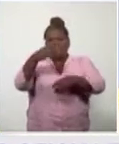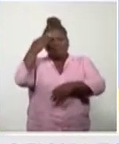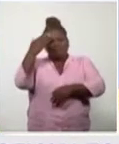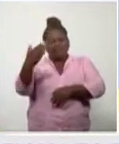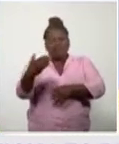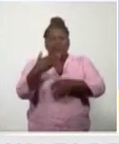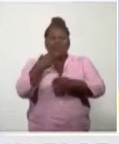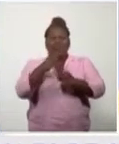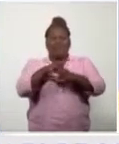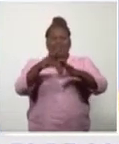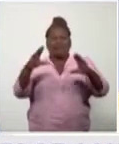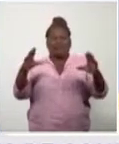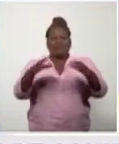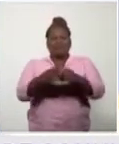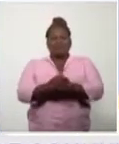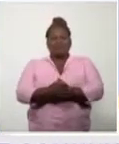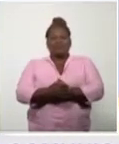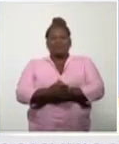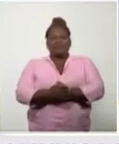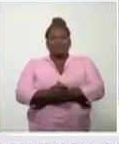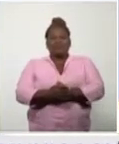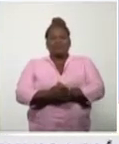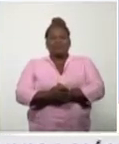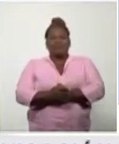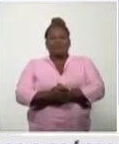broadcast possible every morning.